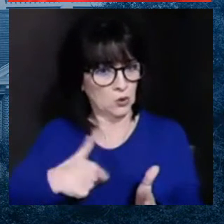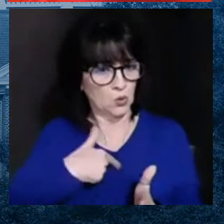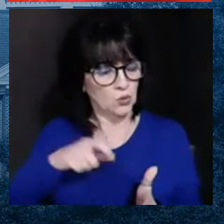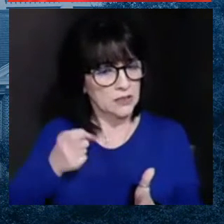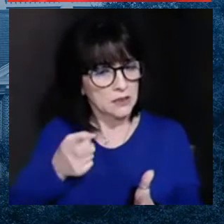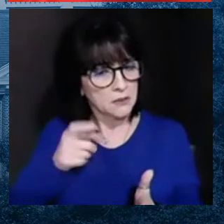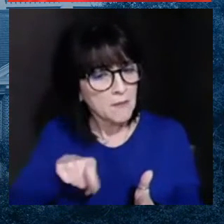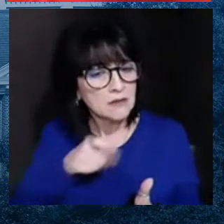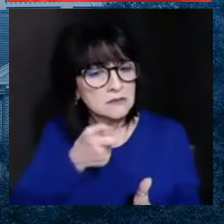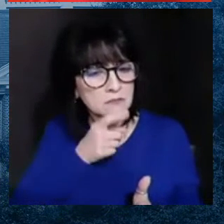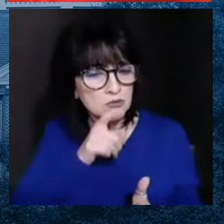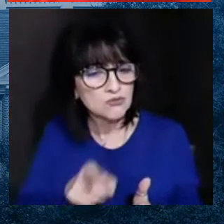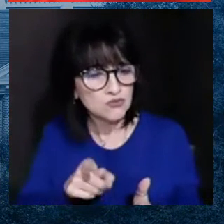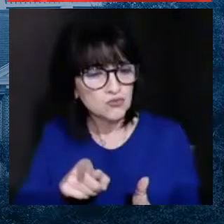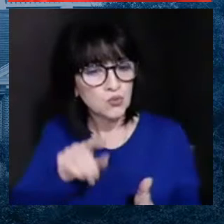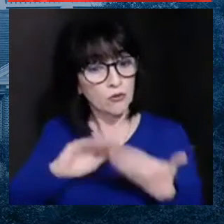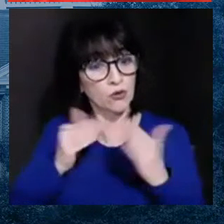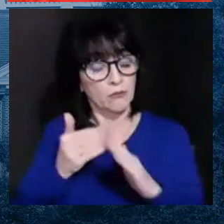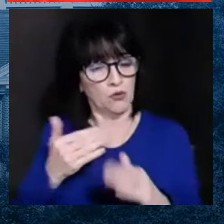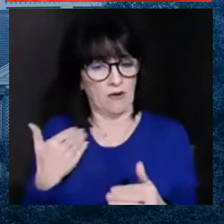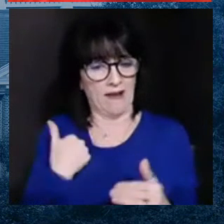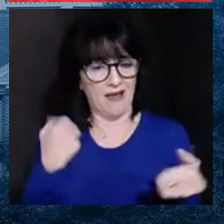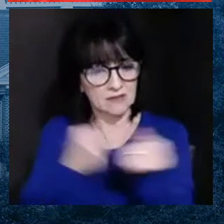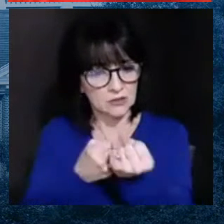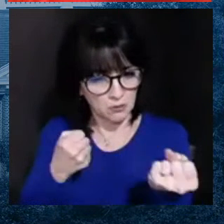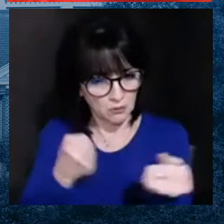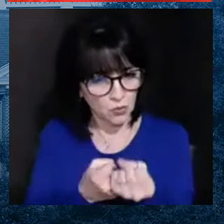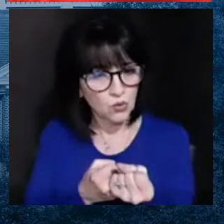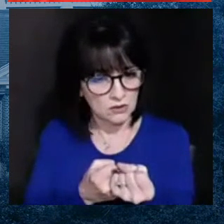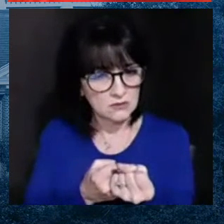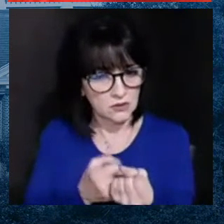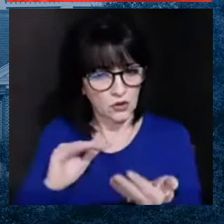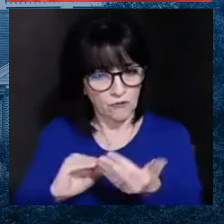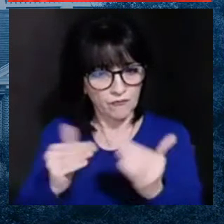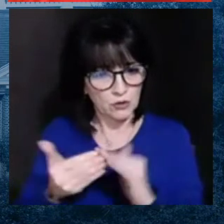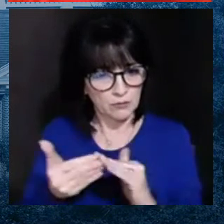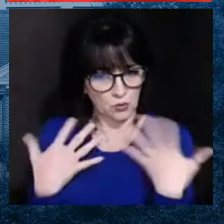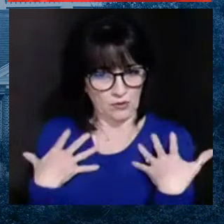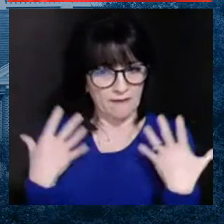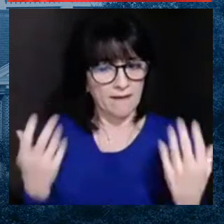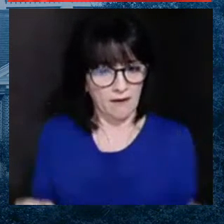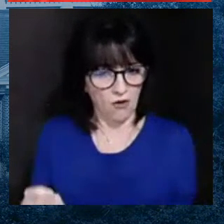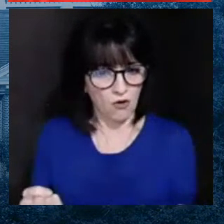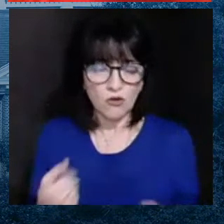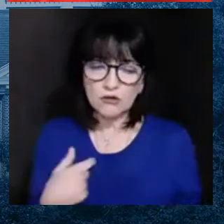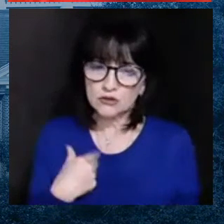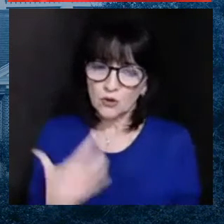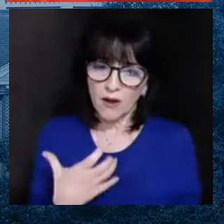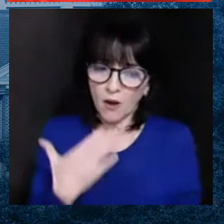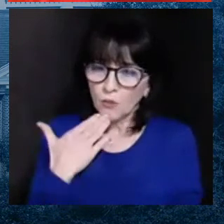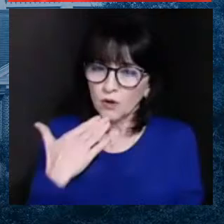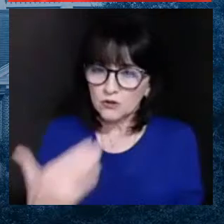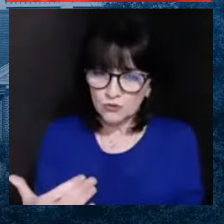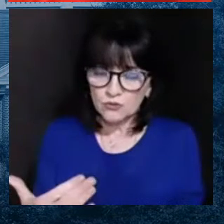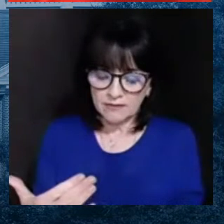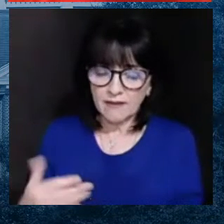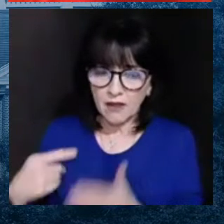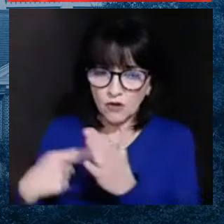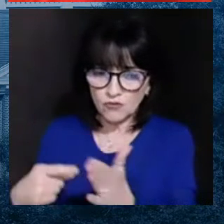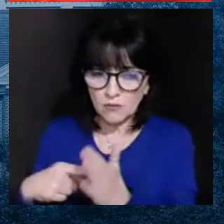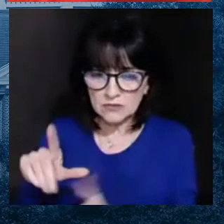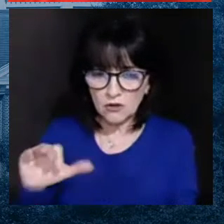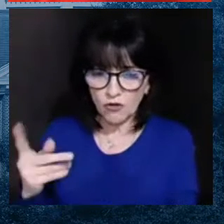you, Representative Longhurst and Senator Pinckney, for recognizing that and bringing forth this very important legislation